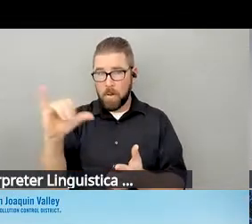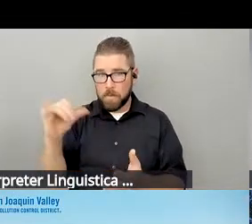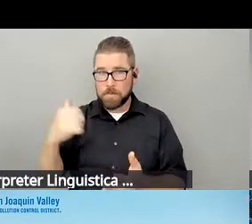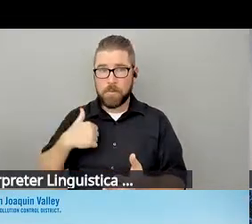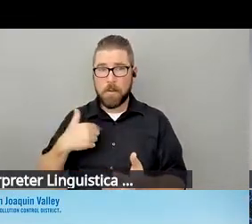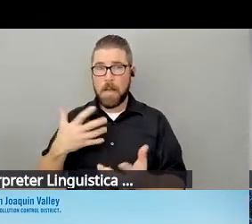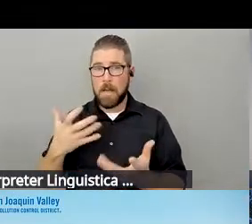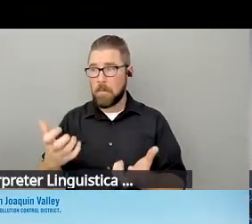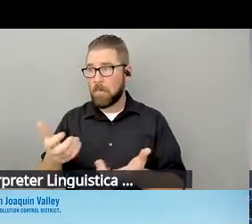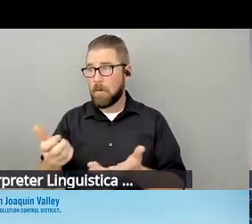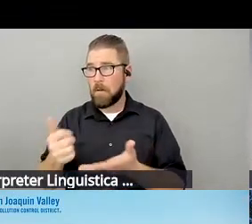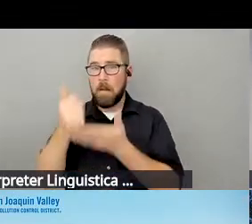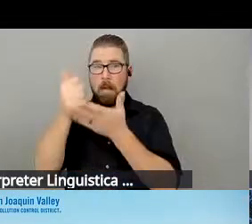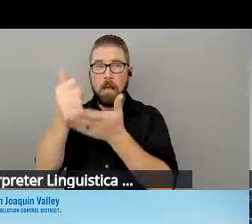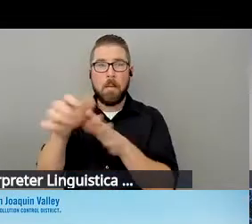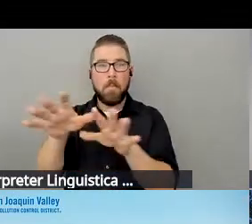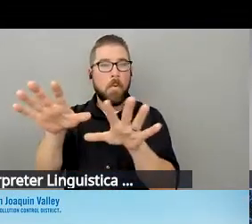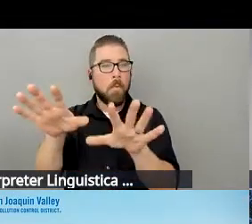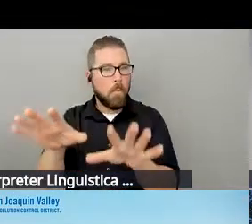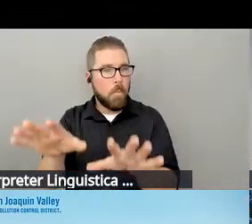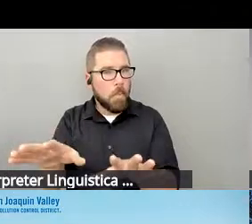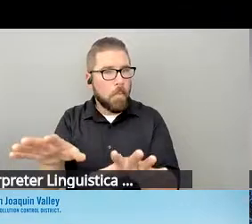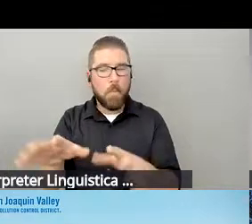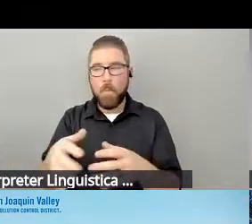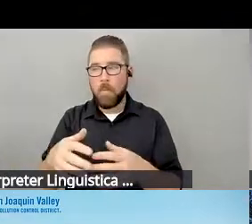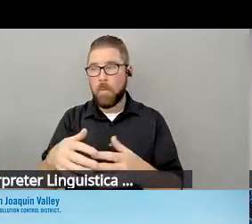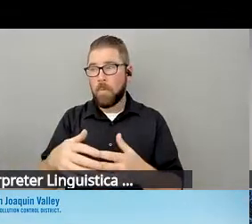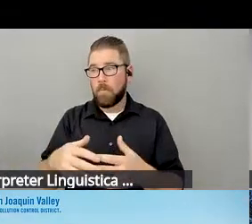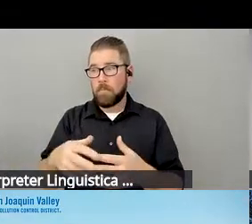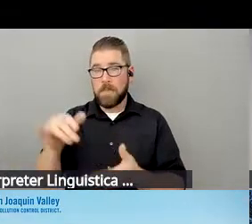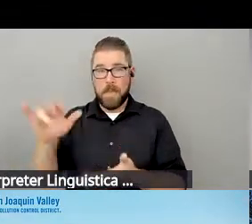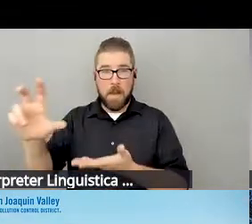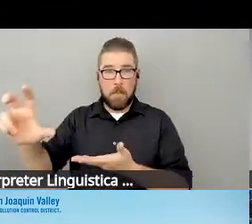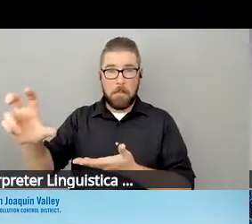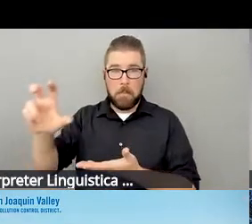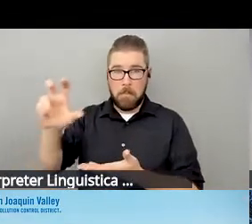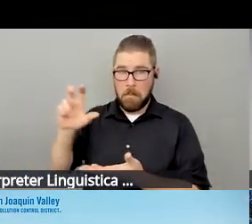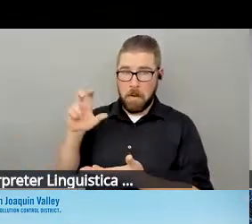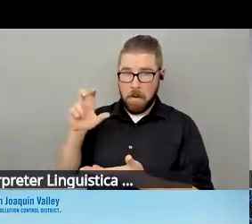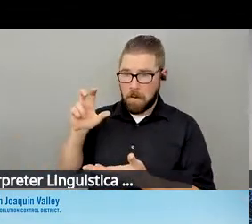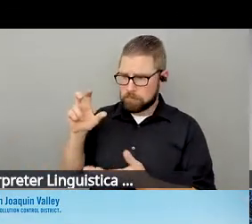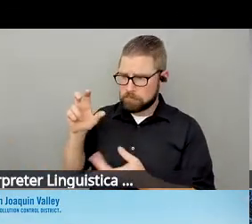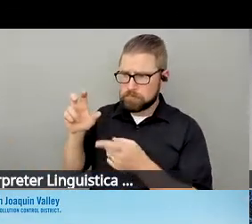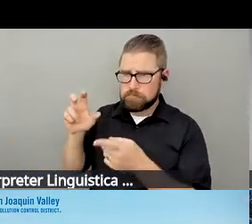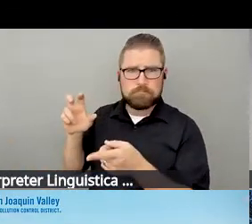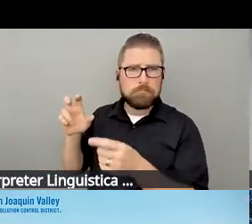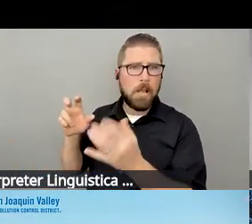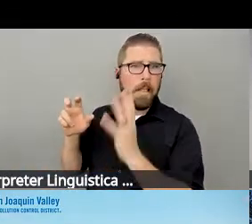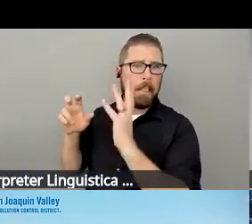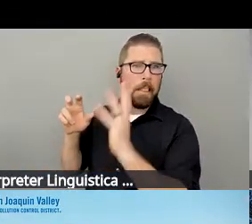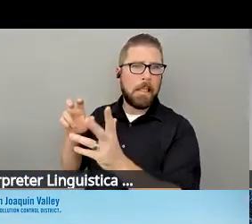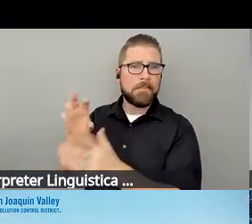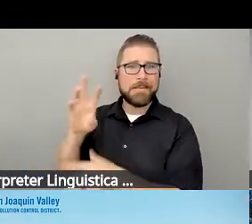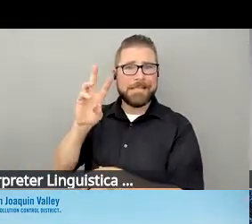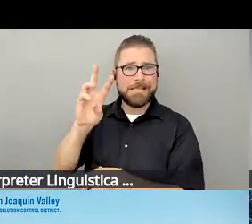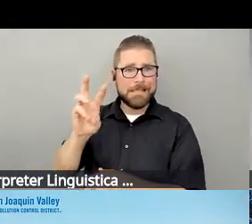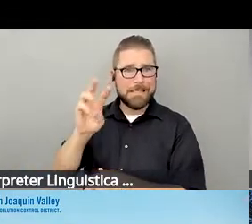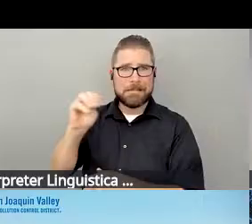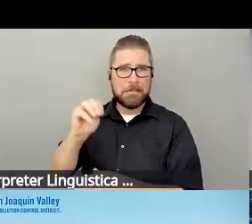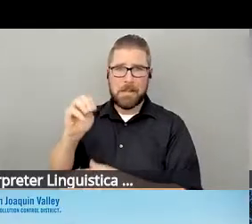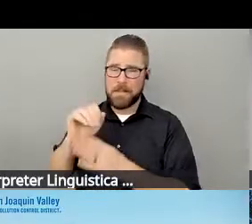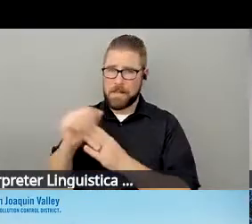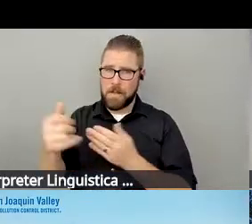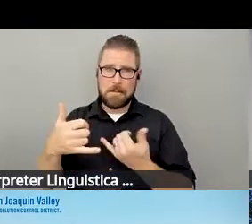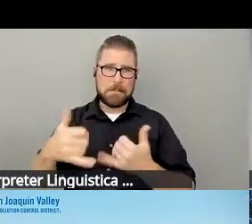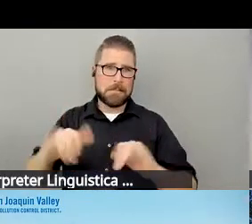this allocation, be $6 million still for locomotives, which is a good pot of funding. Really, in comparison, the